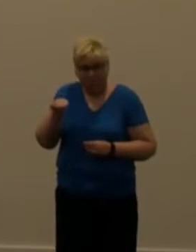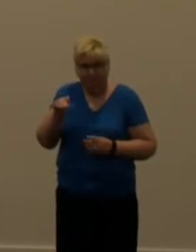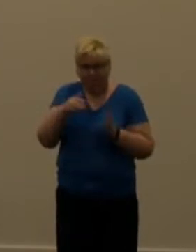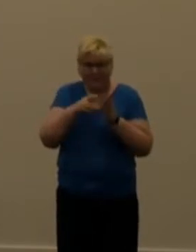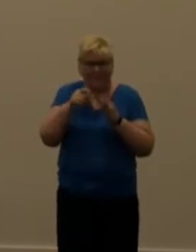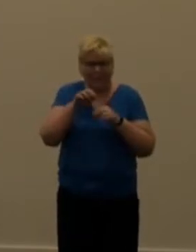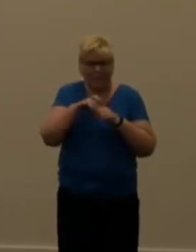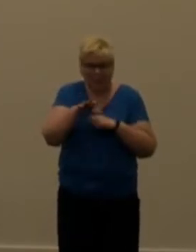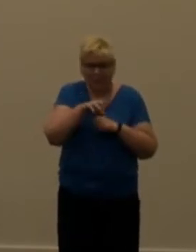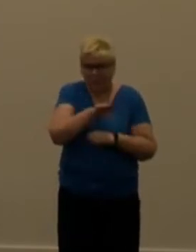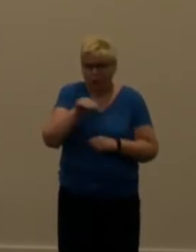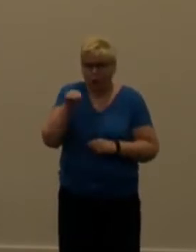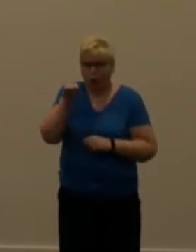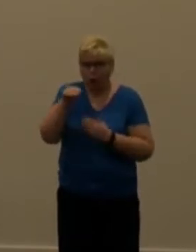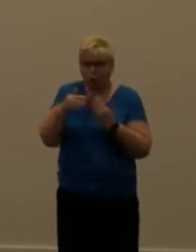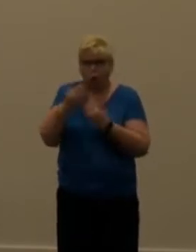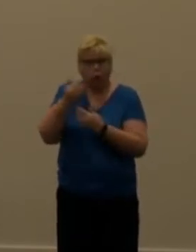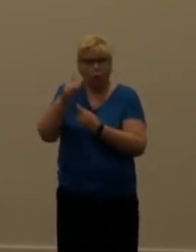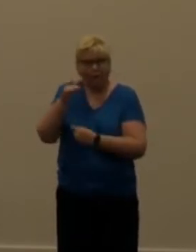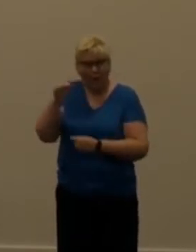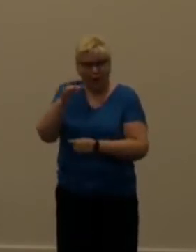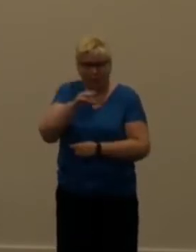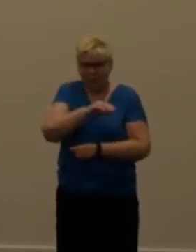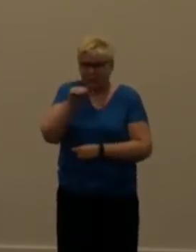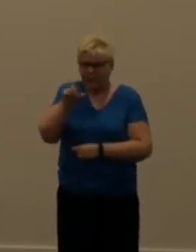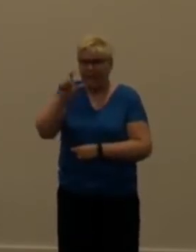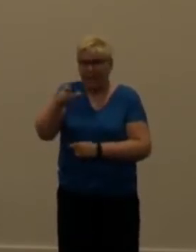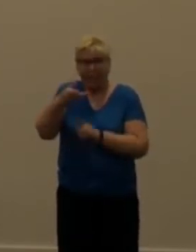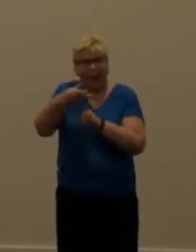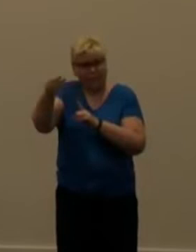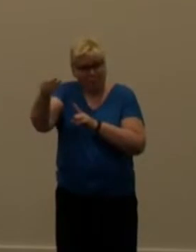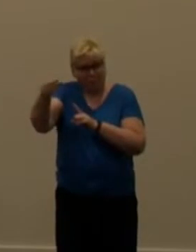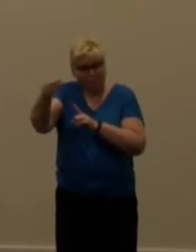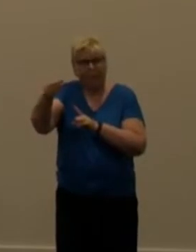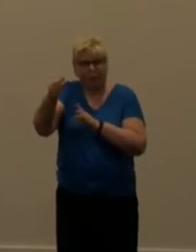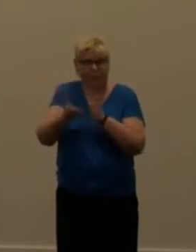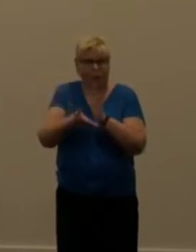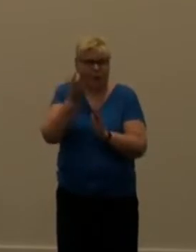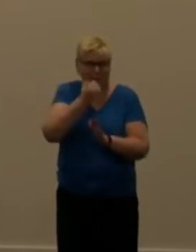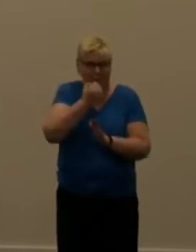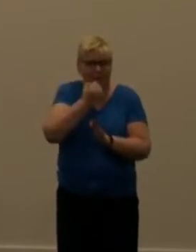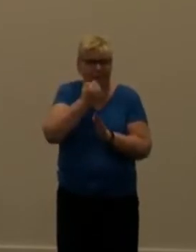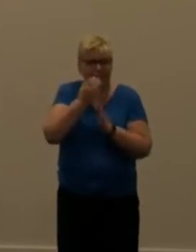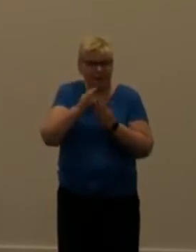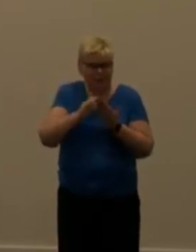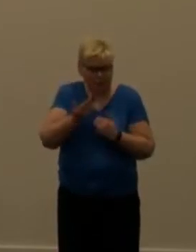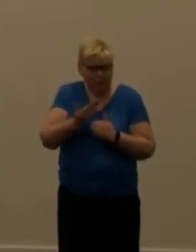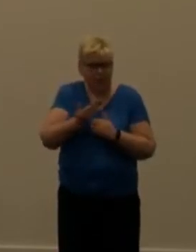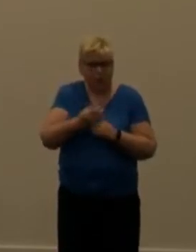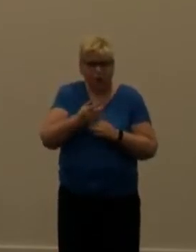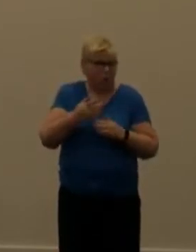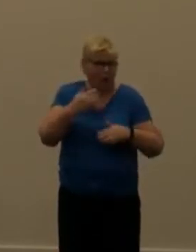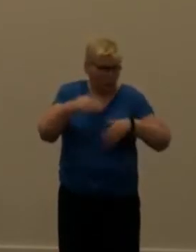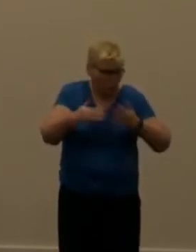file, you go to the new environment, and you click on import, and then you have to update the service connection, and if you have some environment variables and so